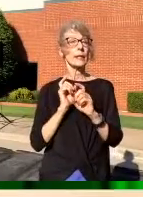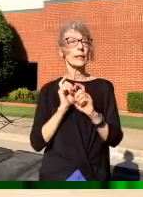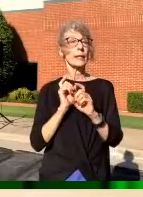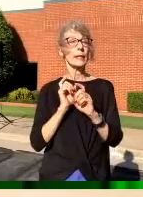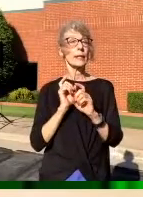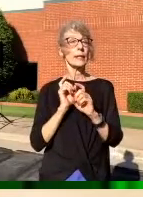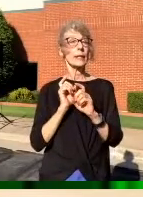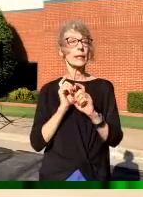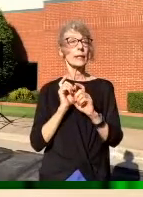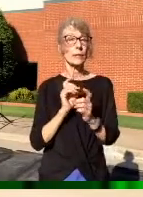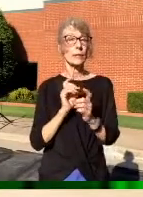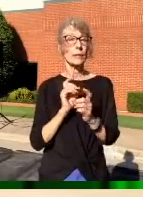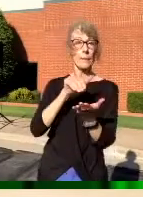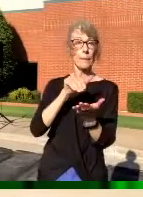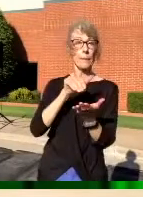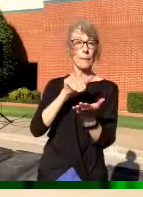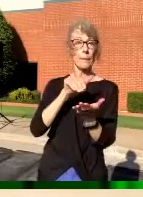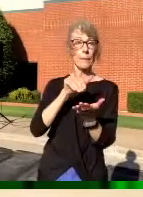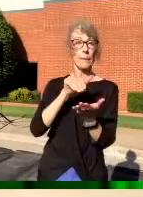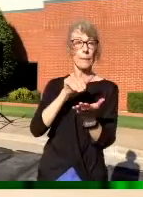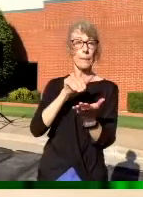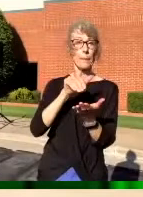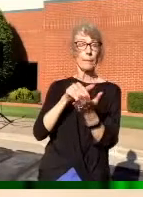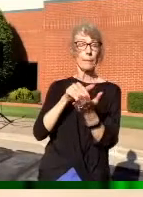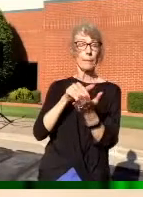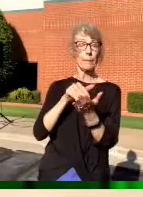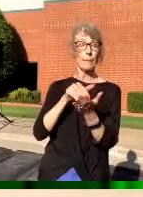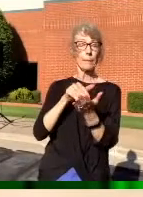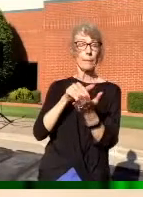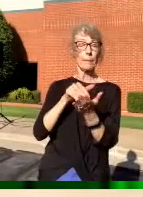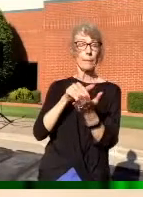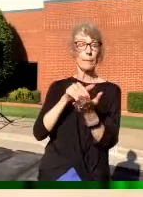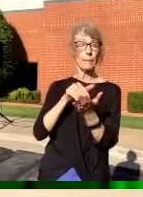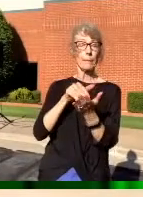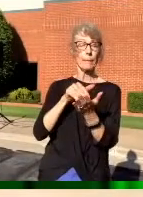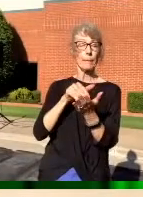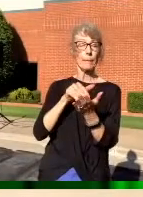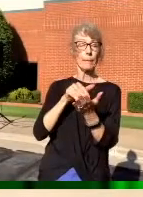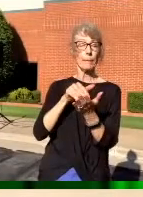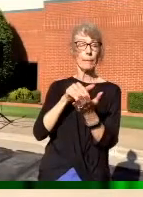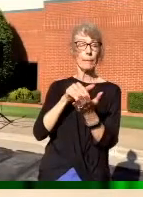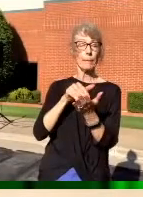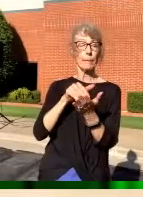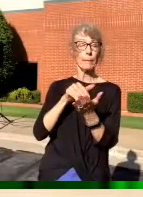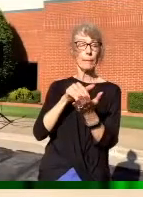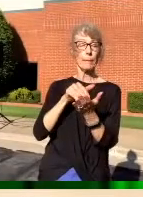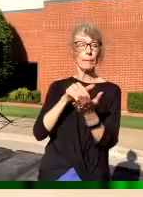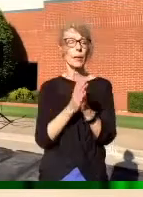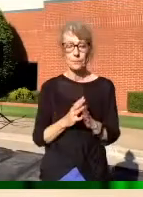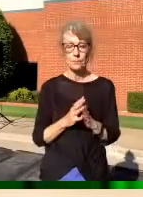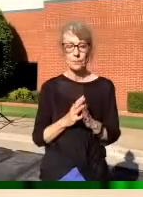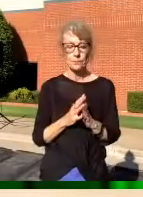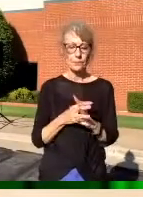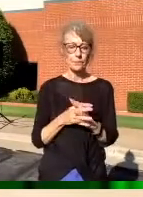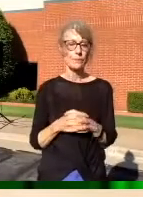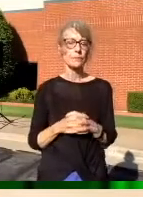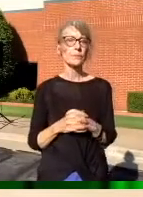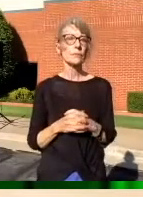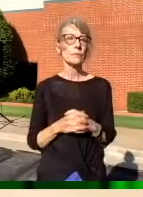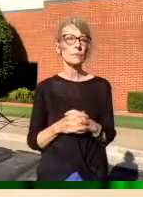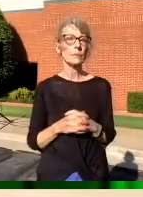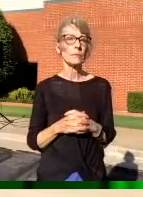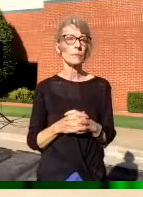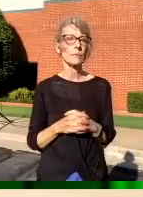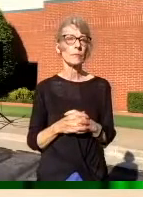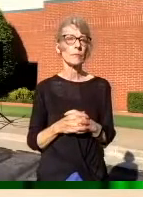a prayer on behalf of the things that God has done so far this year with our church family. I will let you know that what I'm